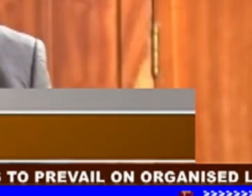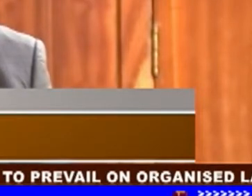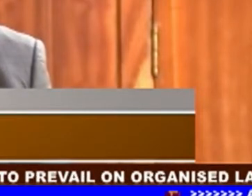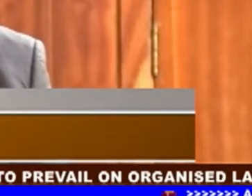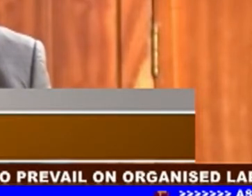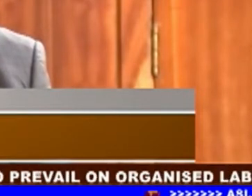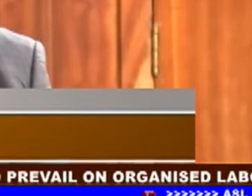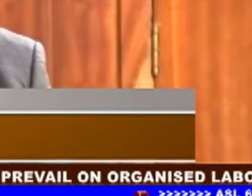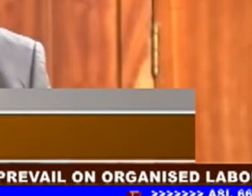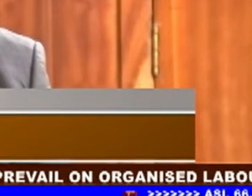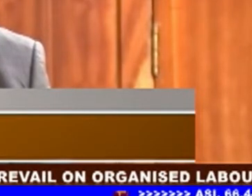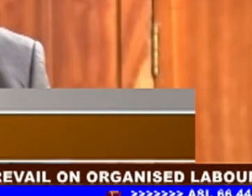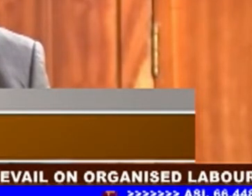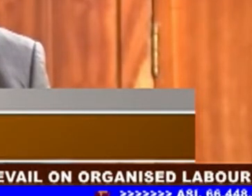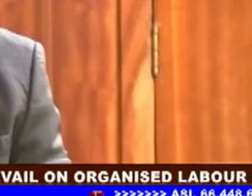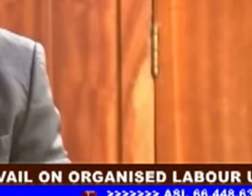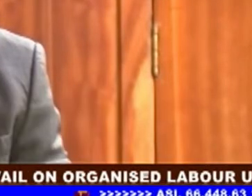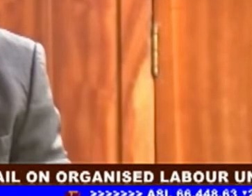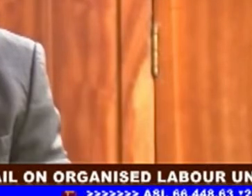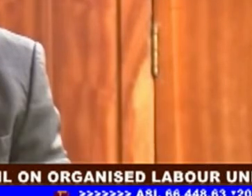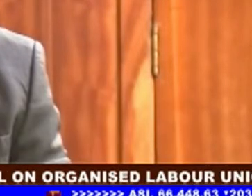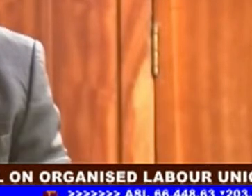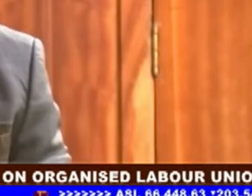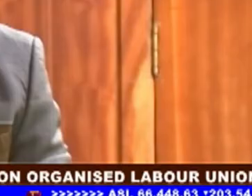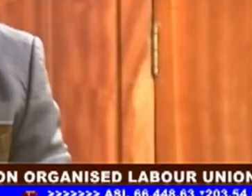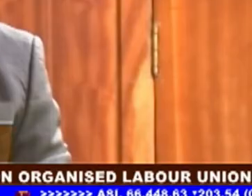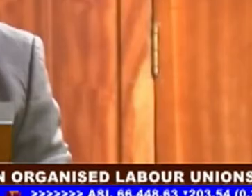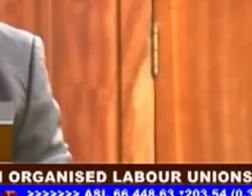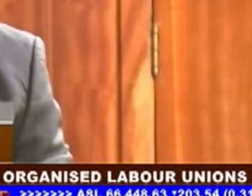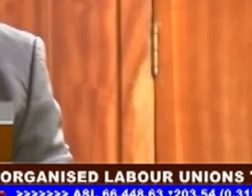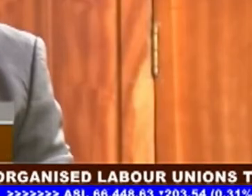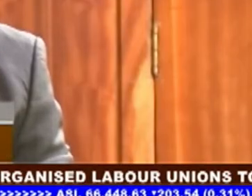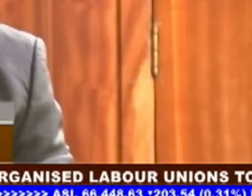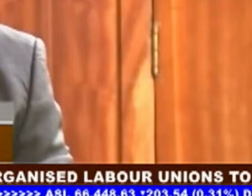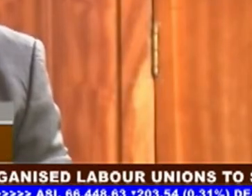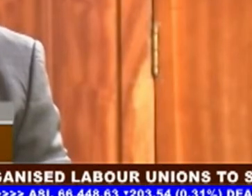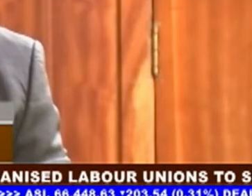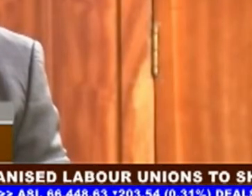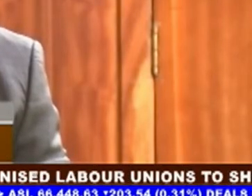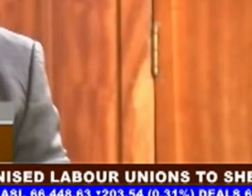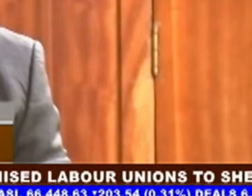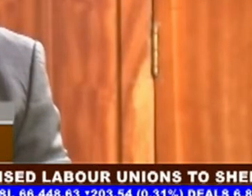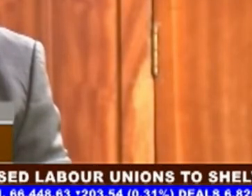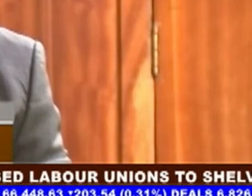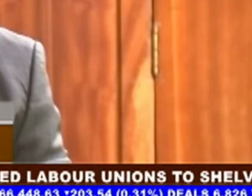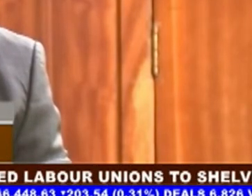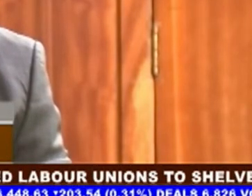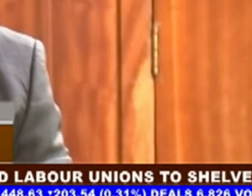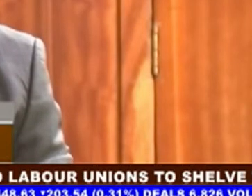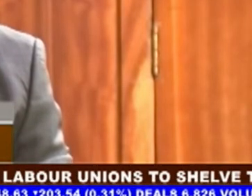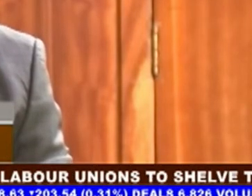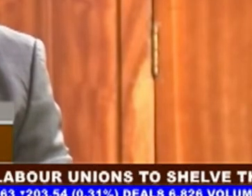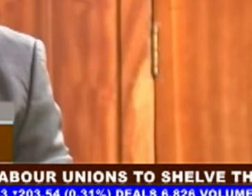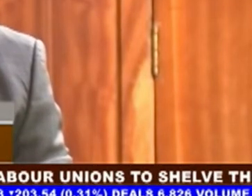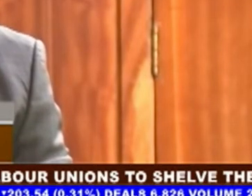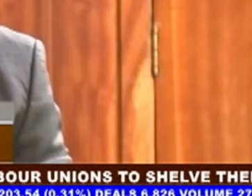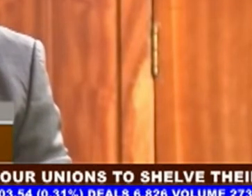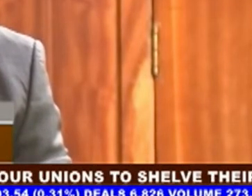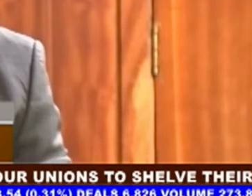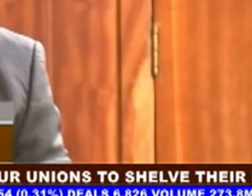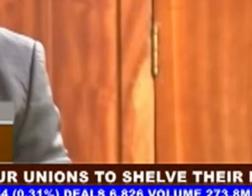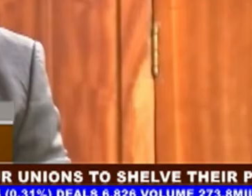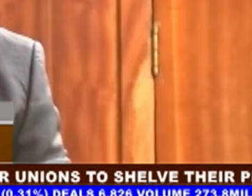by mandating public institutions to ensure that information referred to in this section is widely disseminated